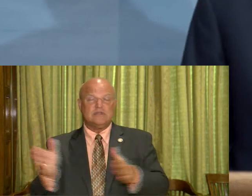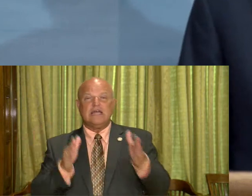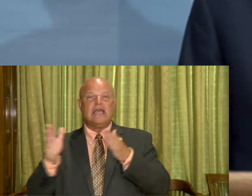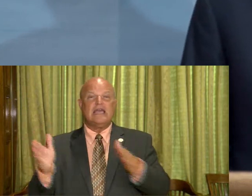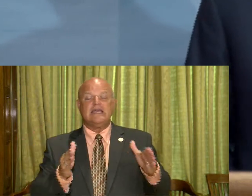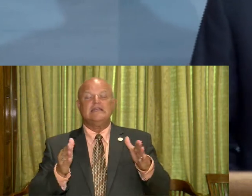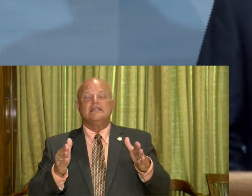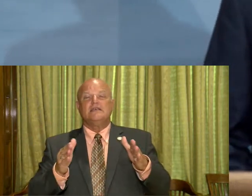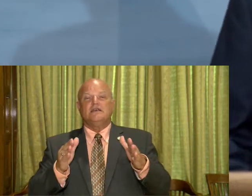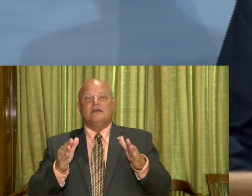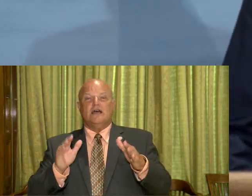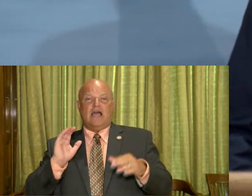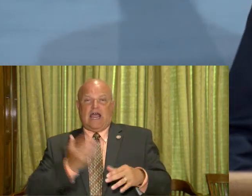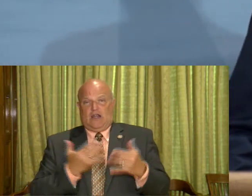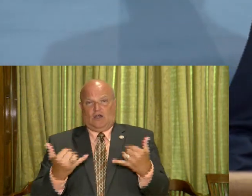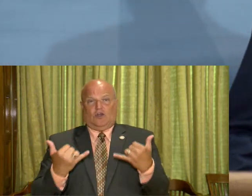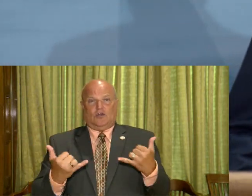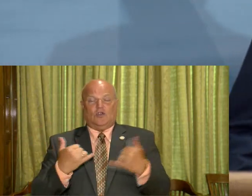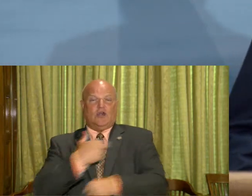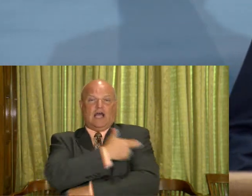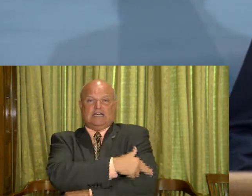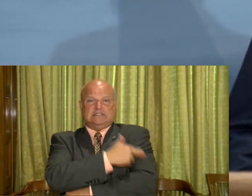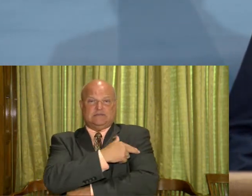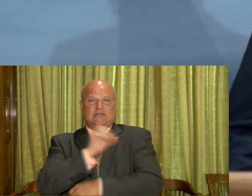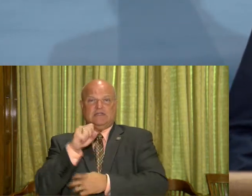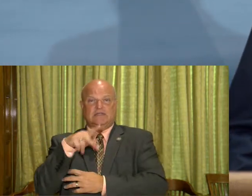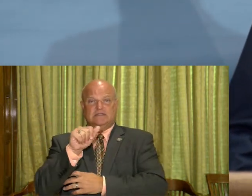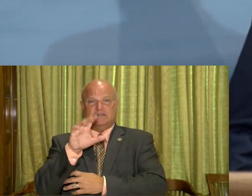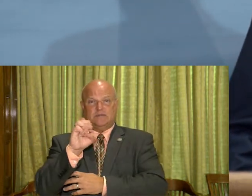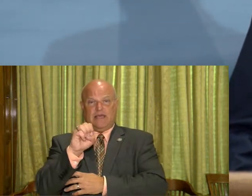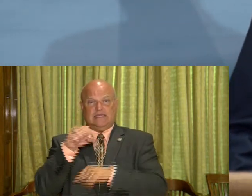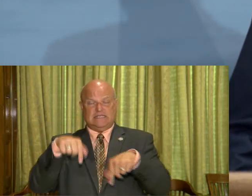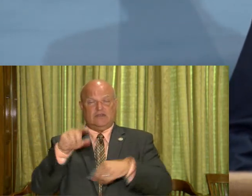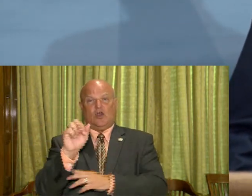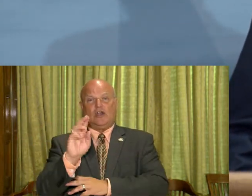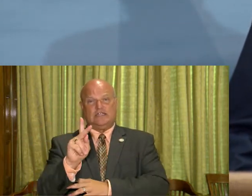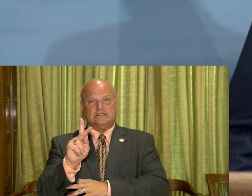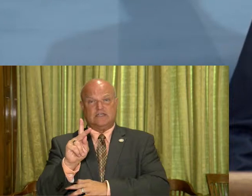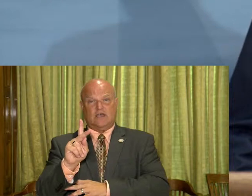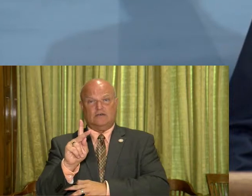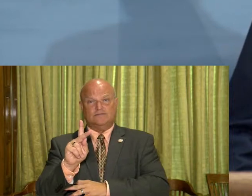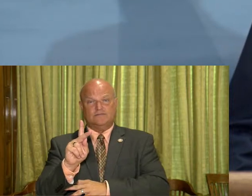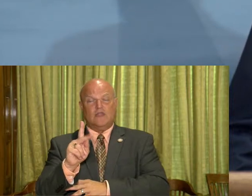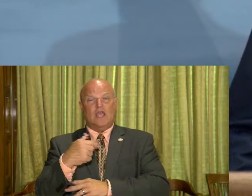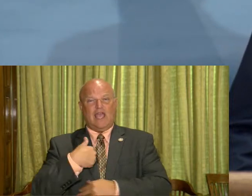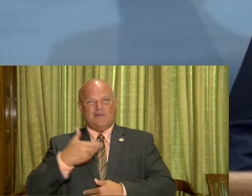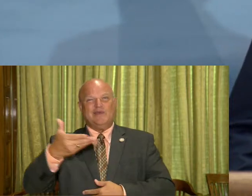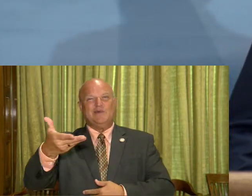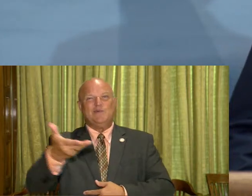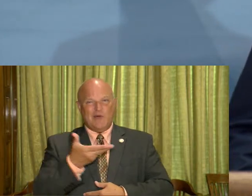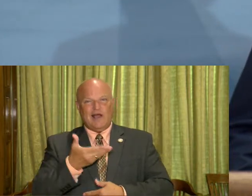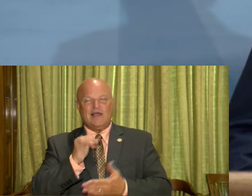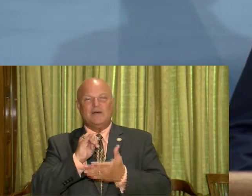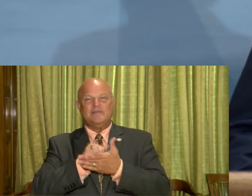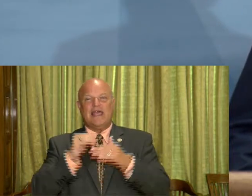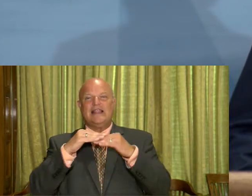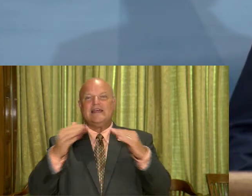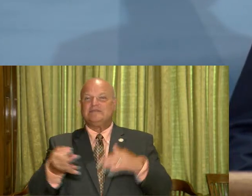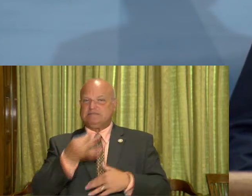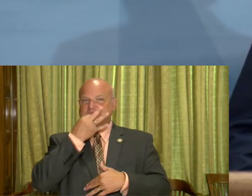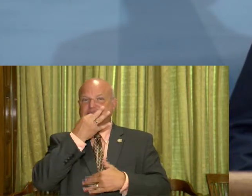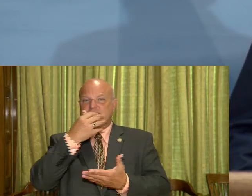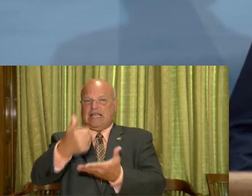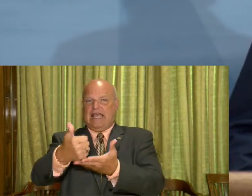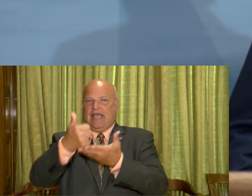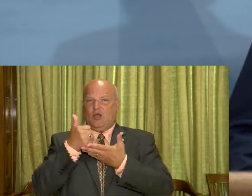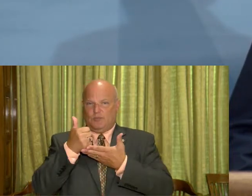and to maximize our current hospital space in Arkansas. We welcome that level of expertise that might